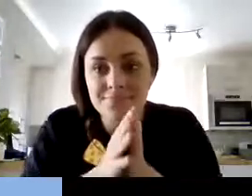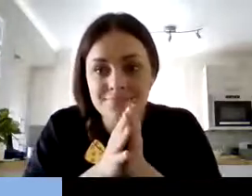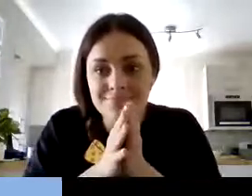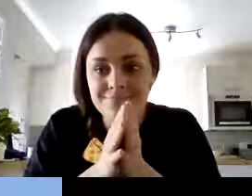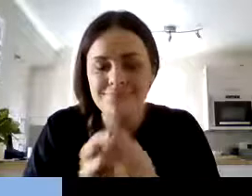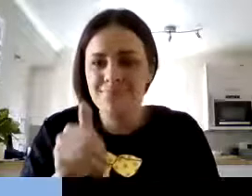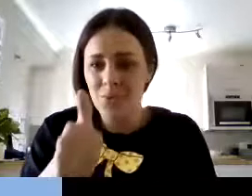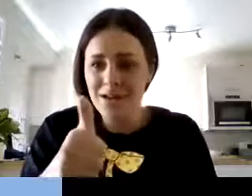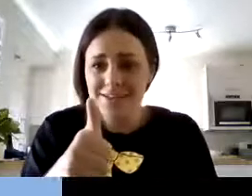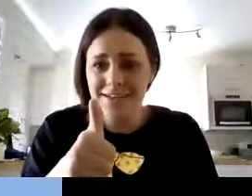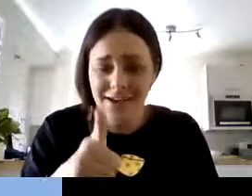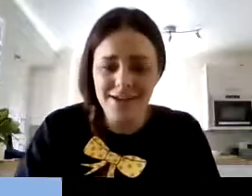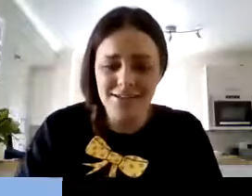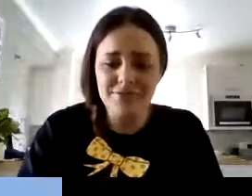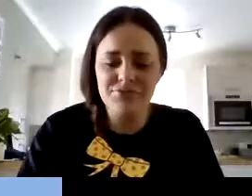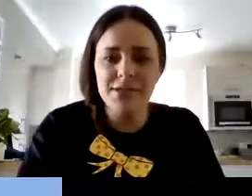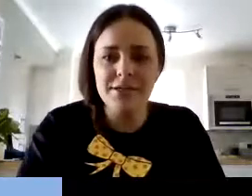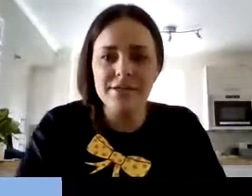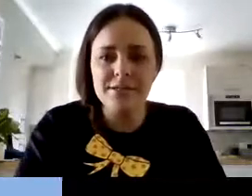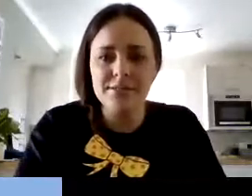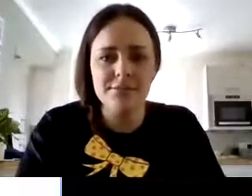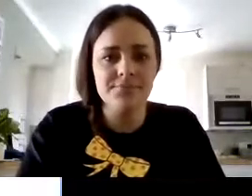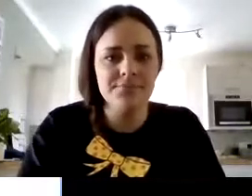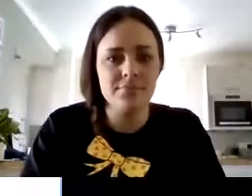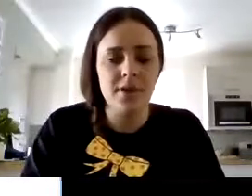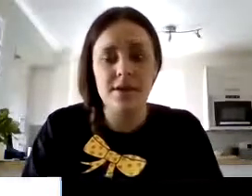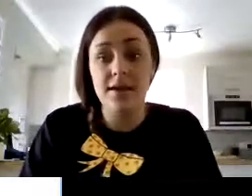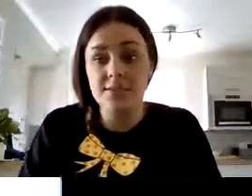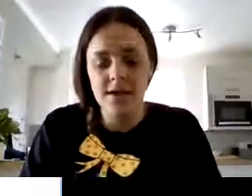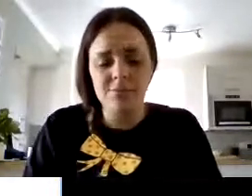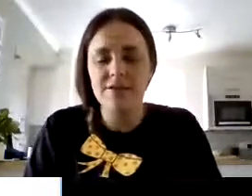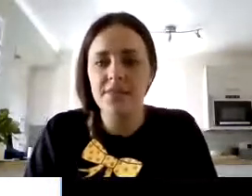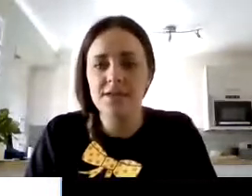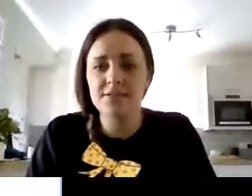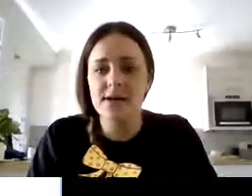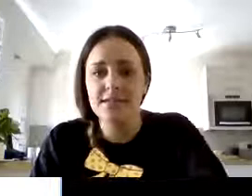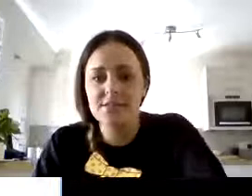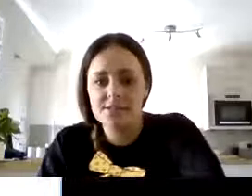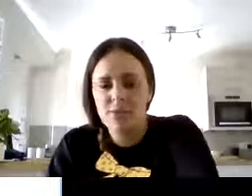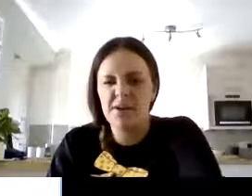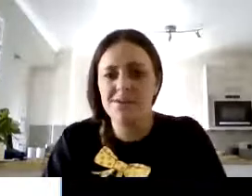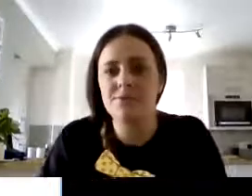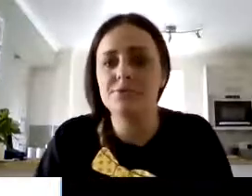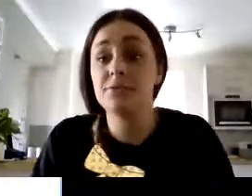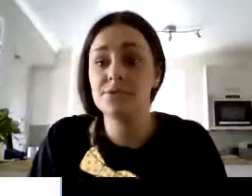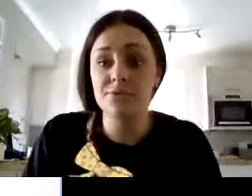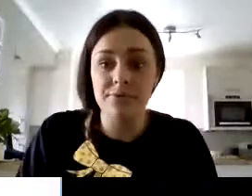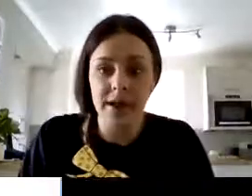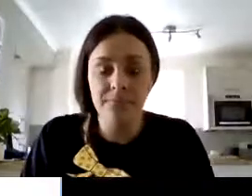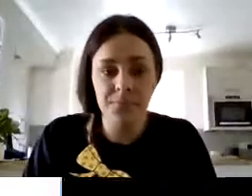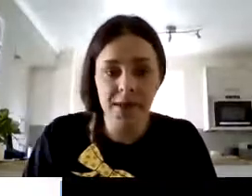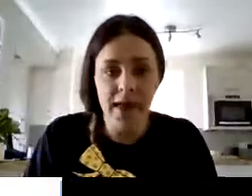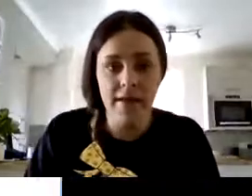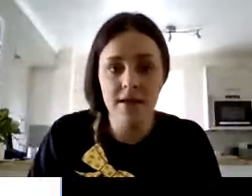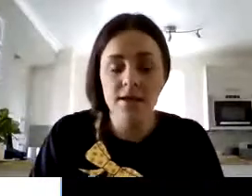Dragon. Well done, guys. That was really good. Okay, there's a couple of other little signs that we might use throughout the